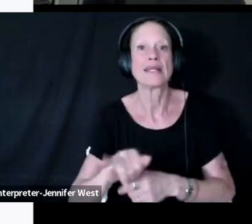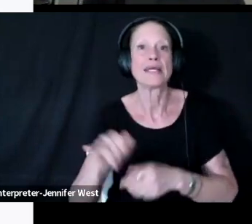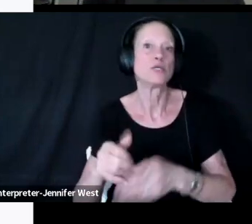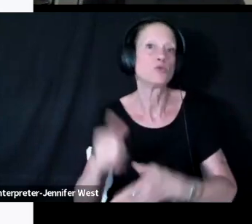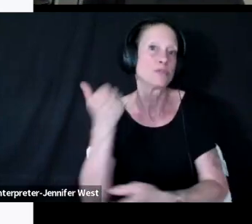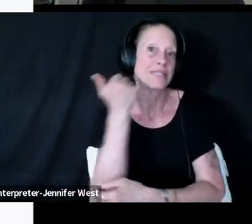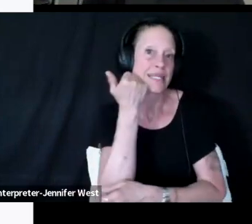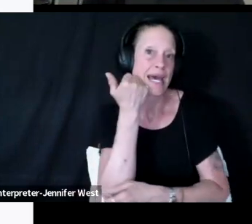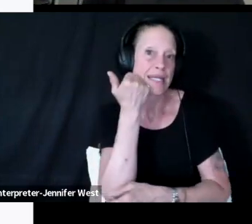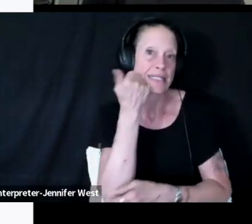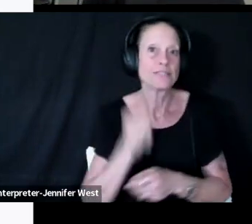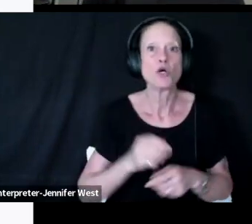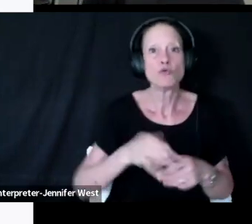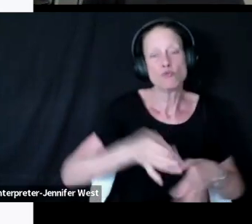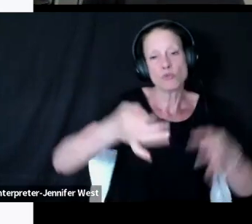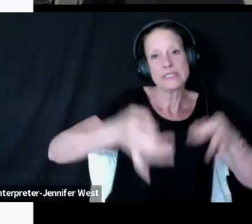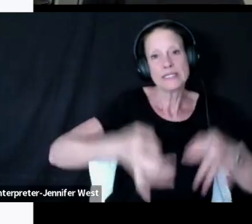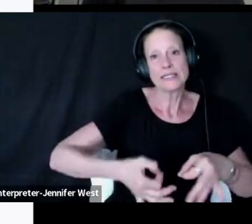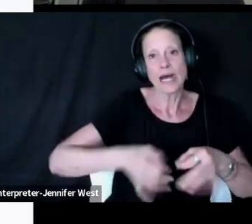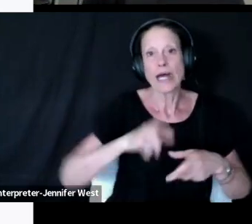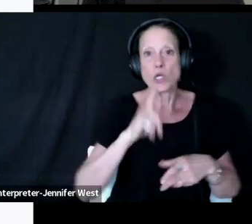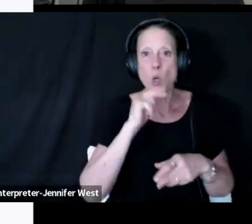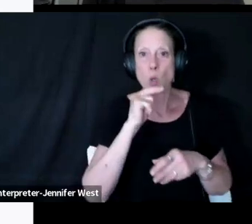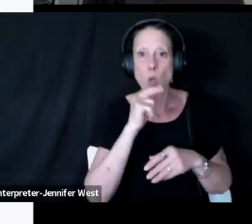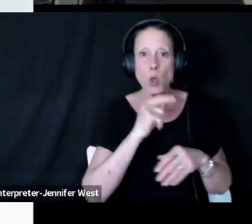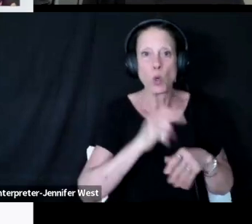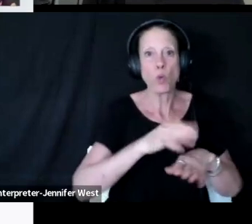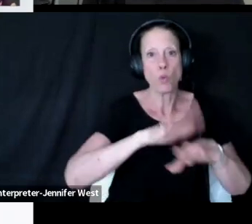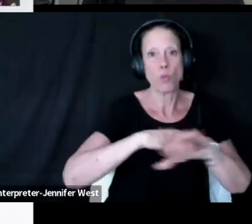can decide who you'd like to get those reminders.